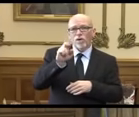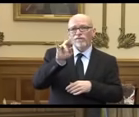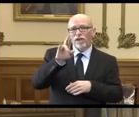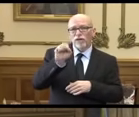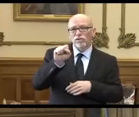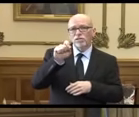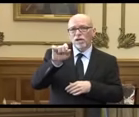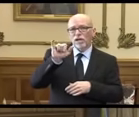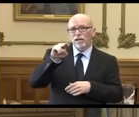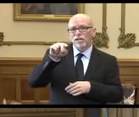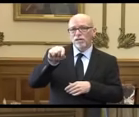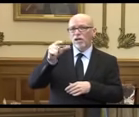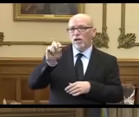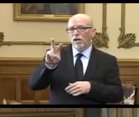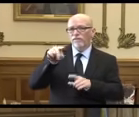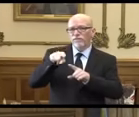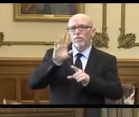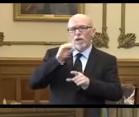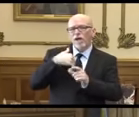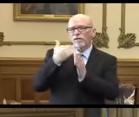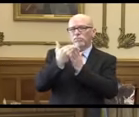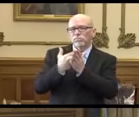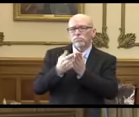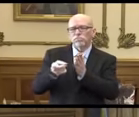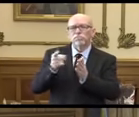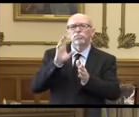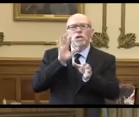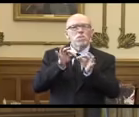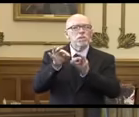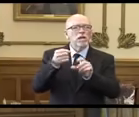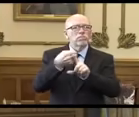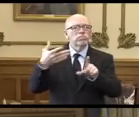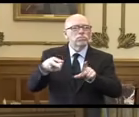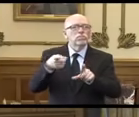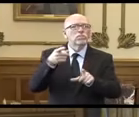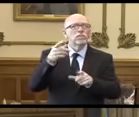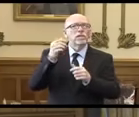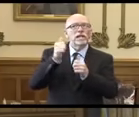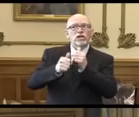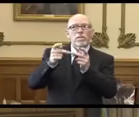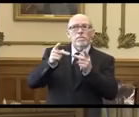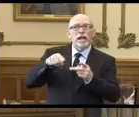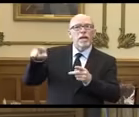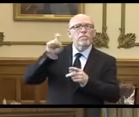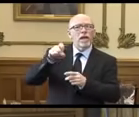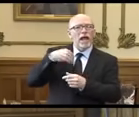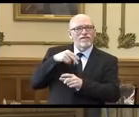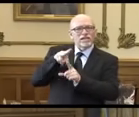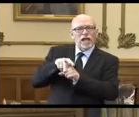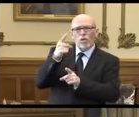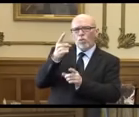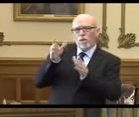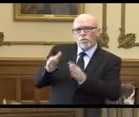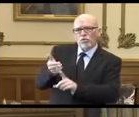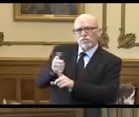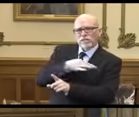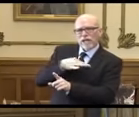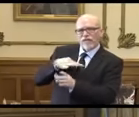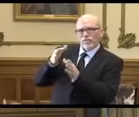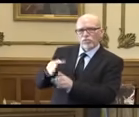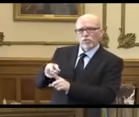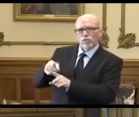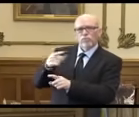www.coronavirus.in.gov. And specifically, it's going to require that facilities designate a staff to provide